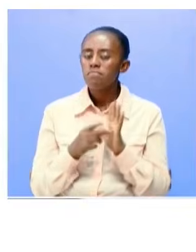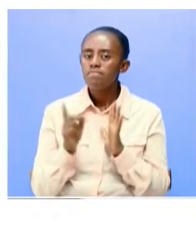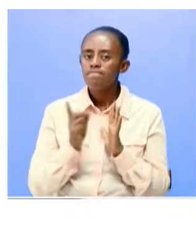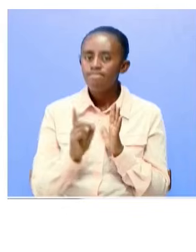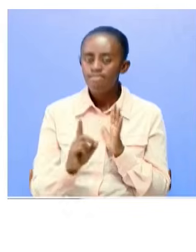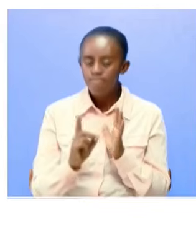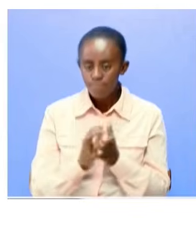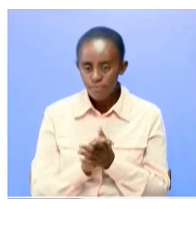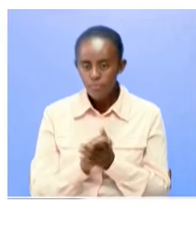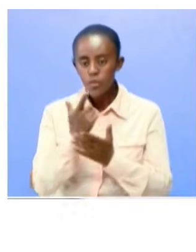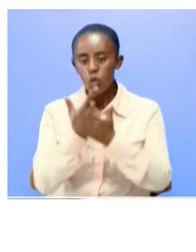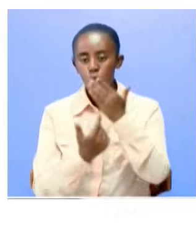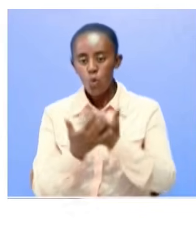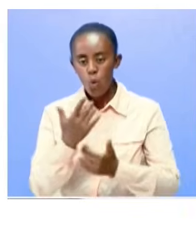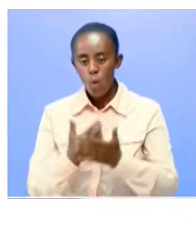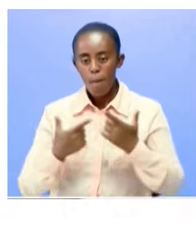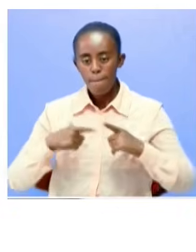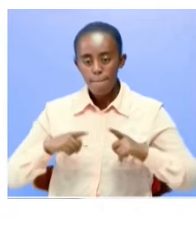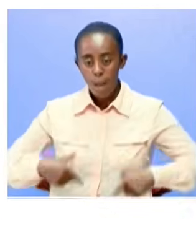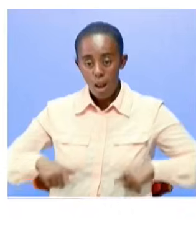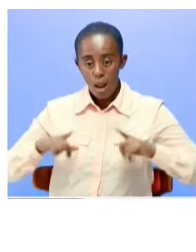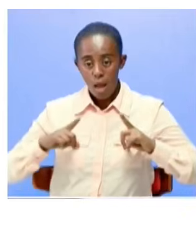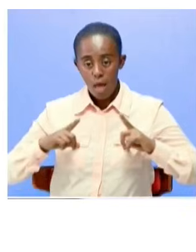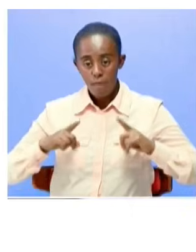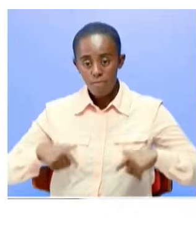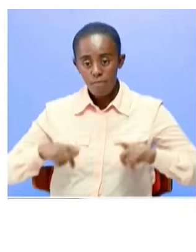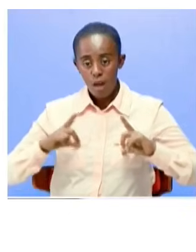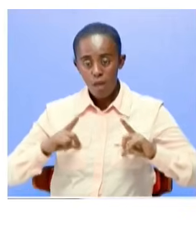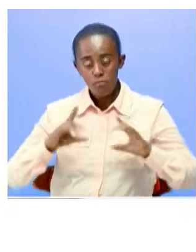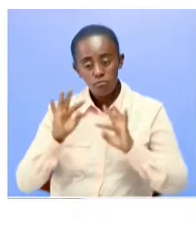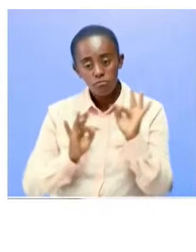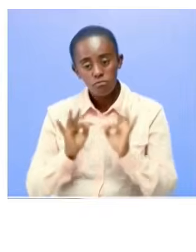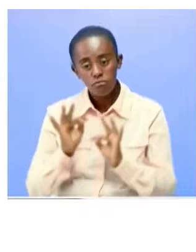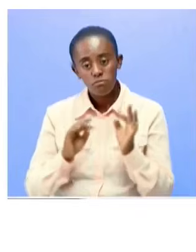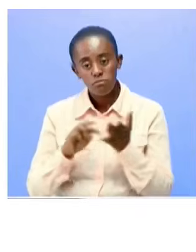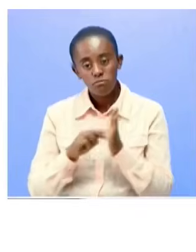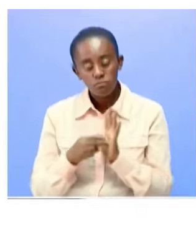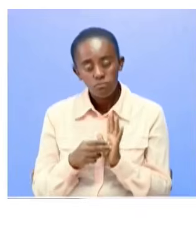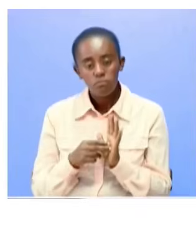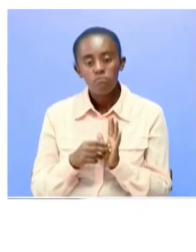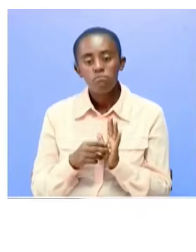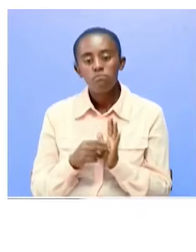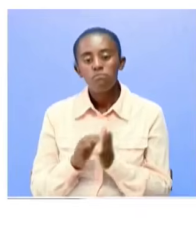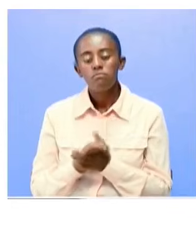Here, talking about life history means talking about